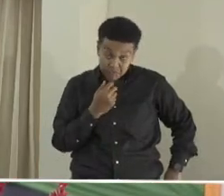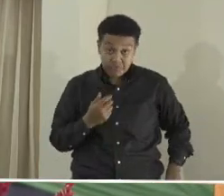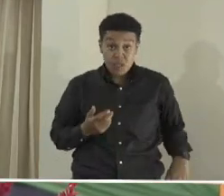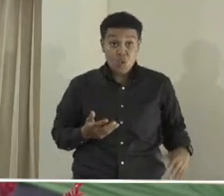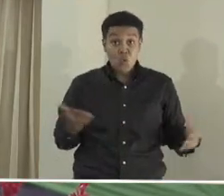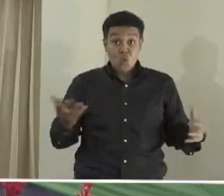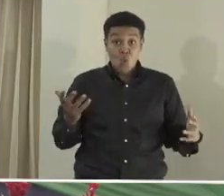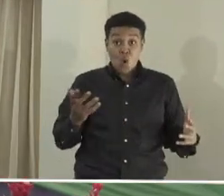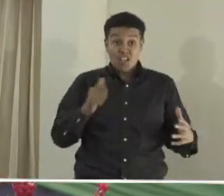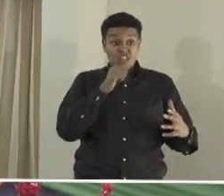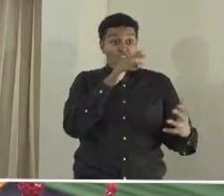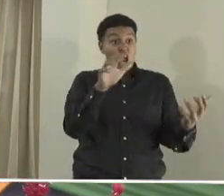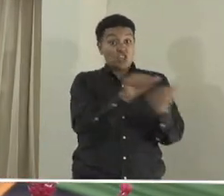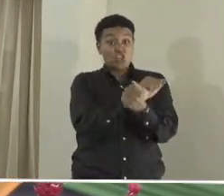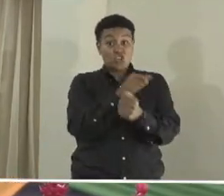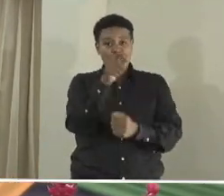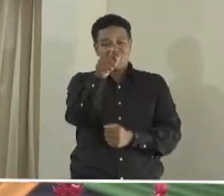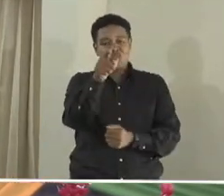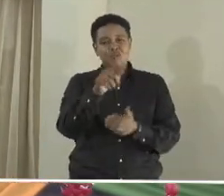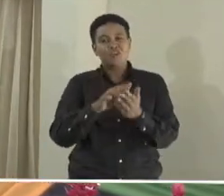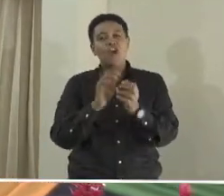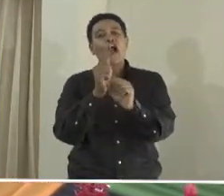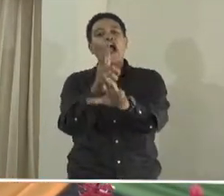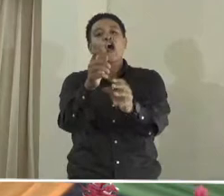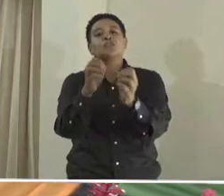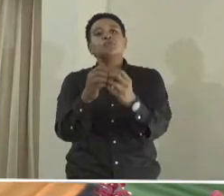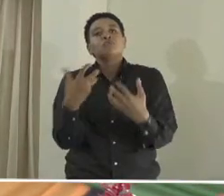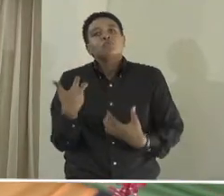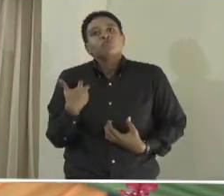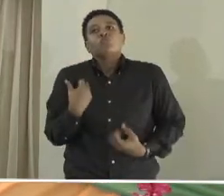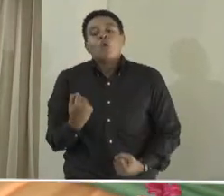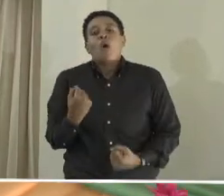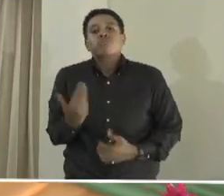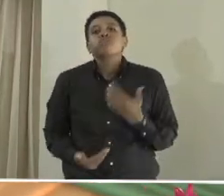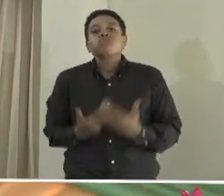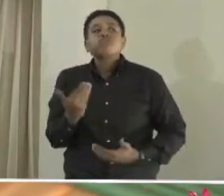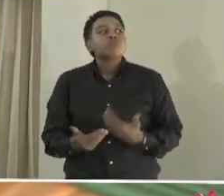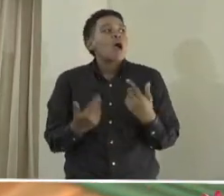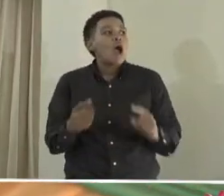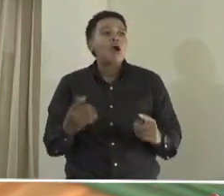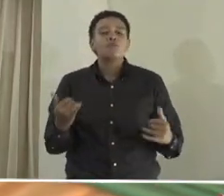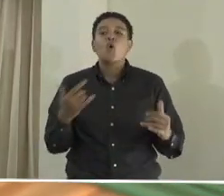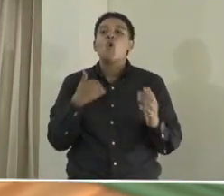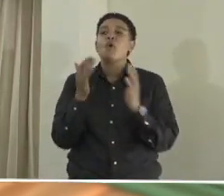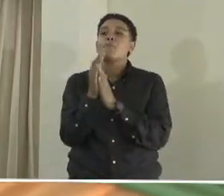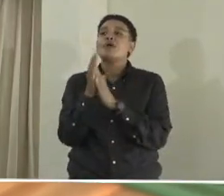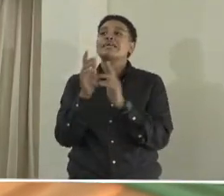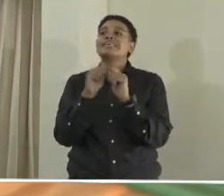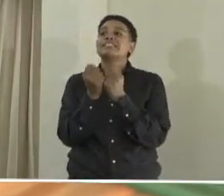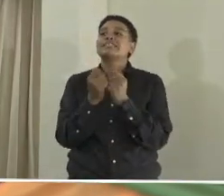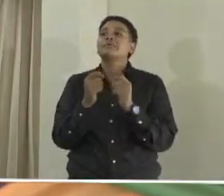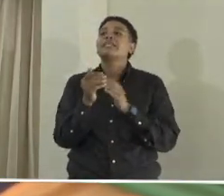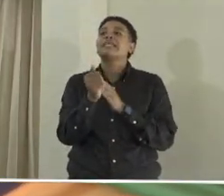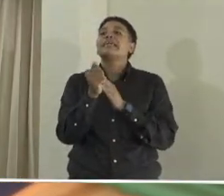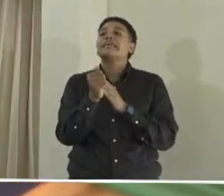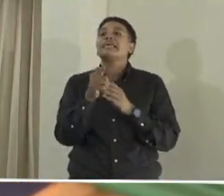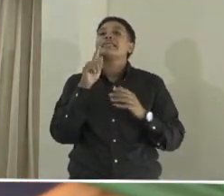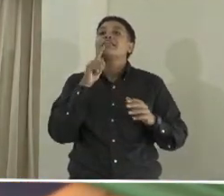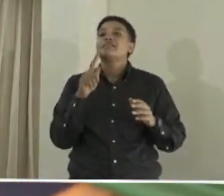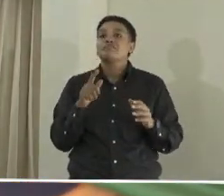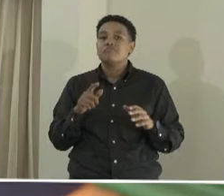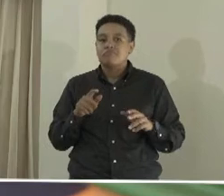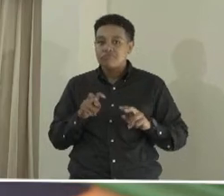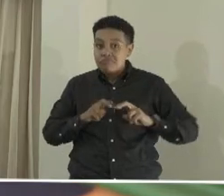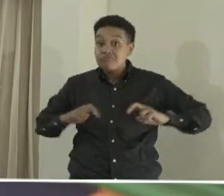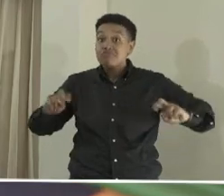strengthens me. We will now have the praise team leading in the congregational response,